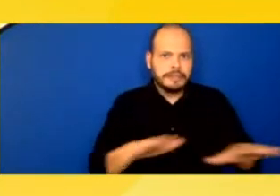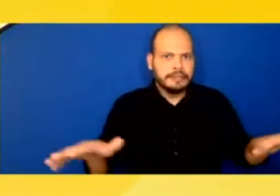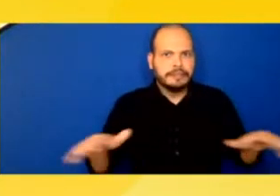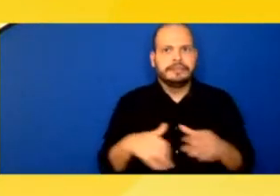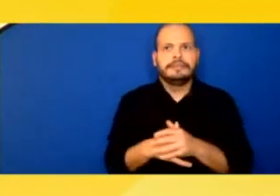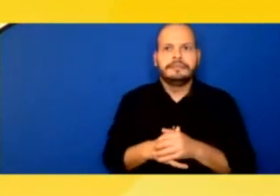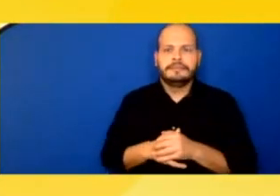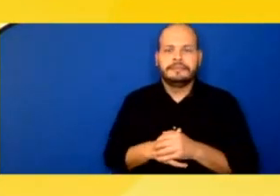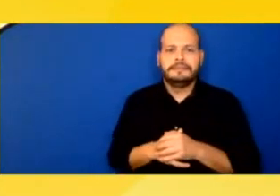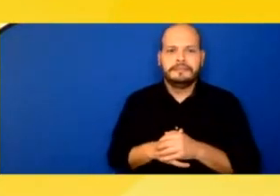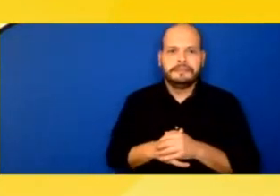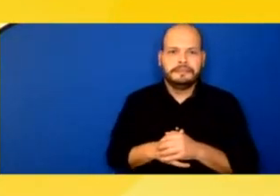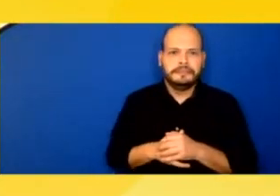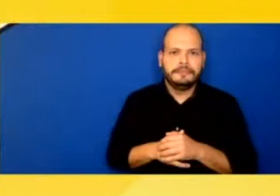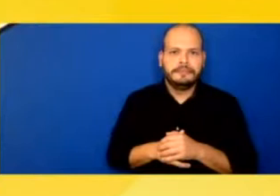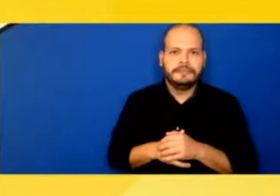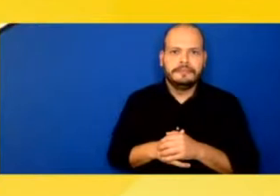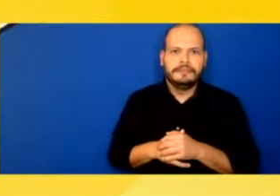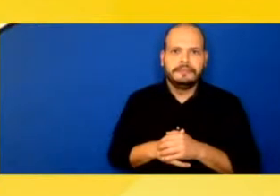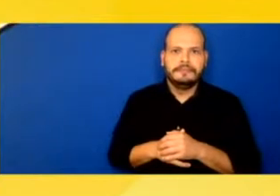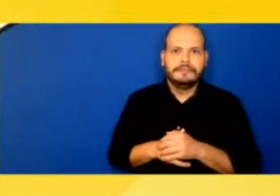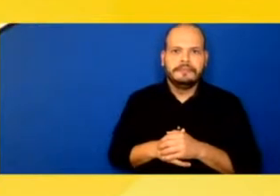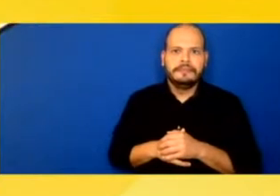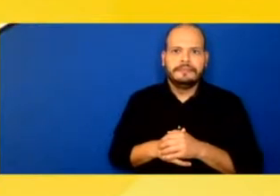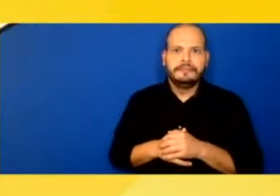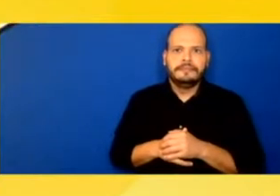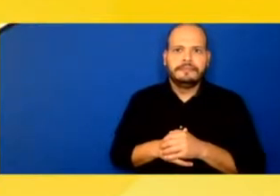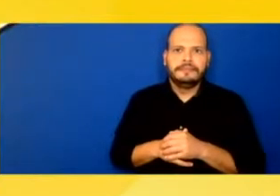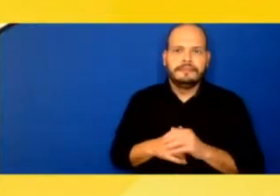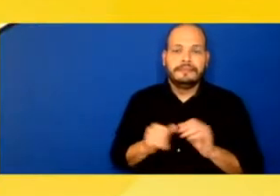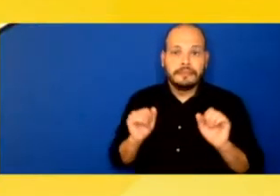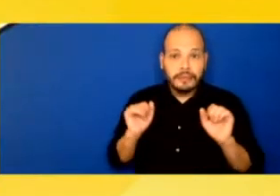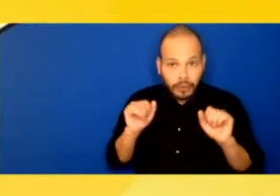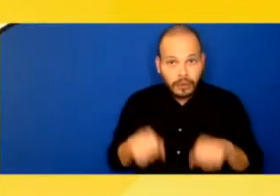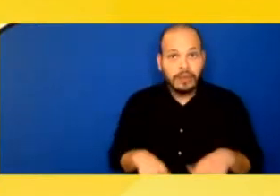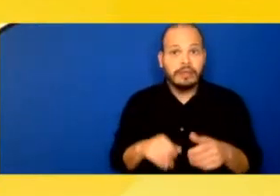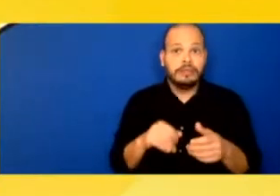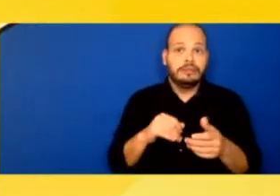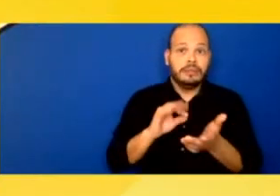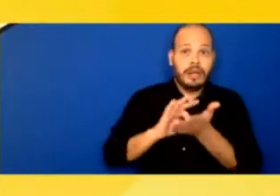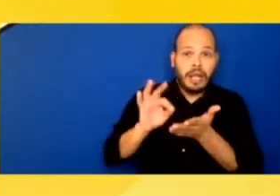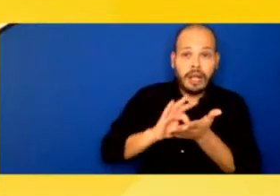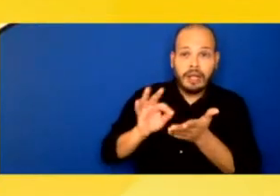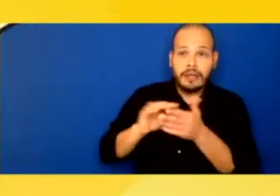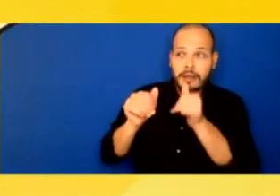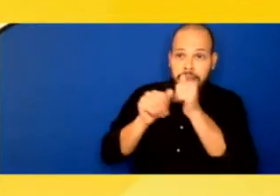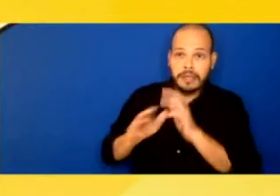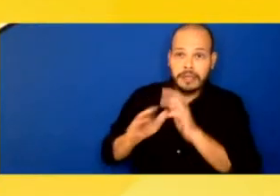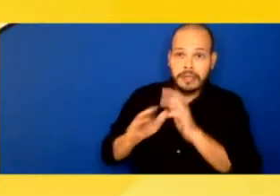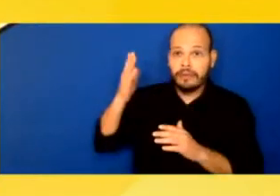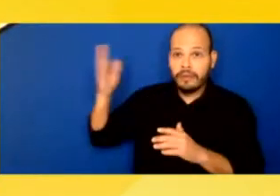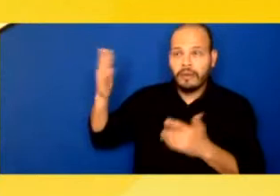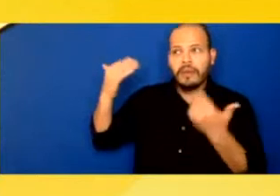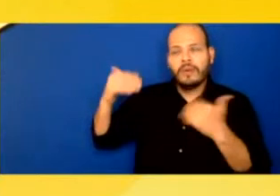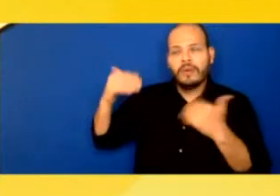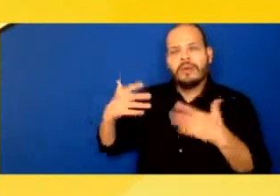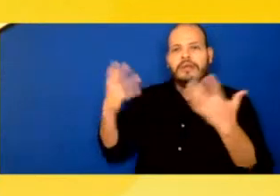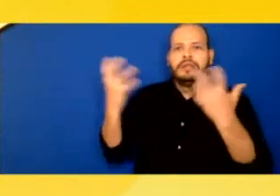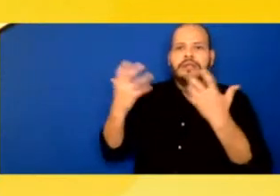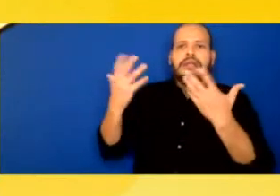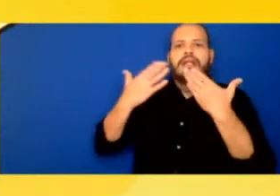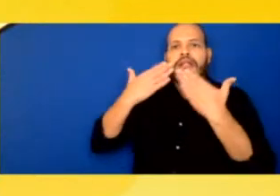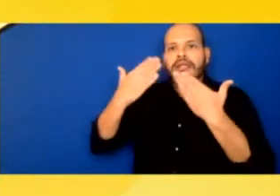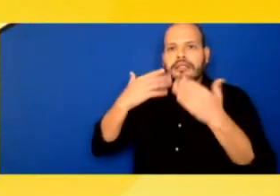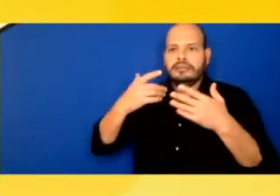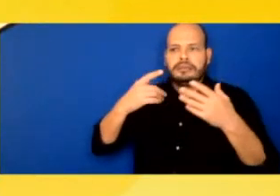If we were to attempt to count those blessings from just one of your blessings upon us, we would be unable to do so. We pray that you expand